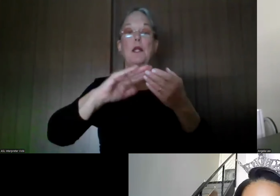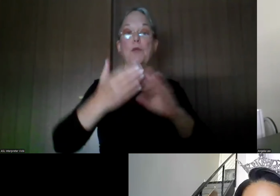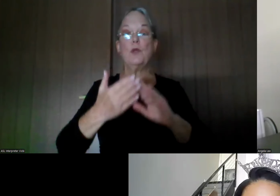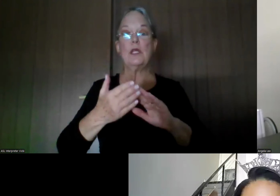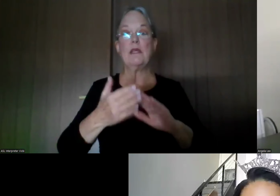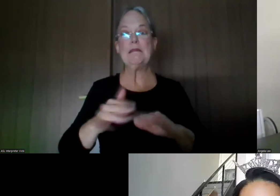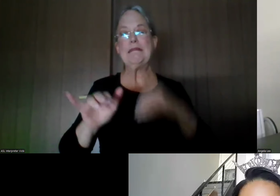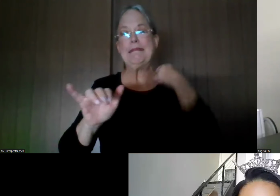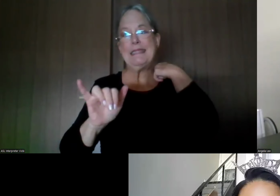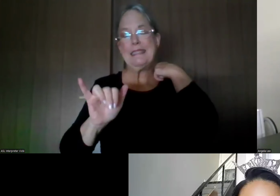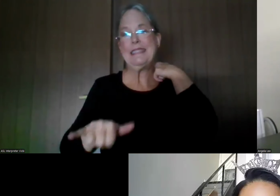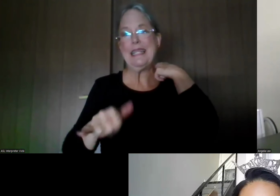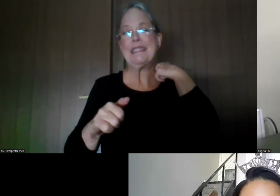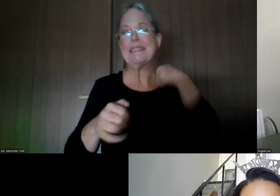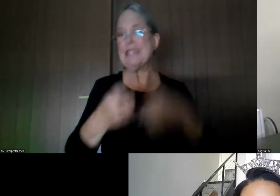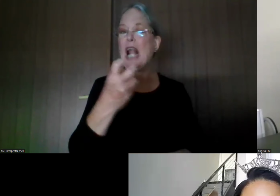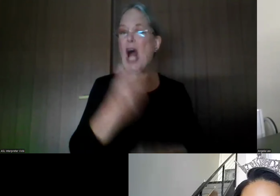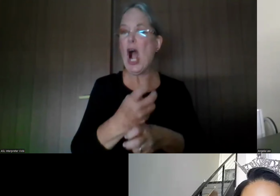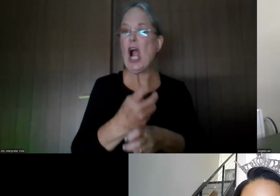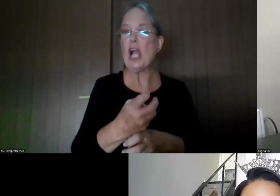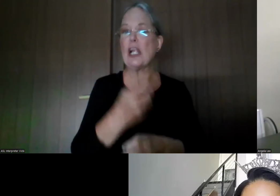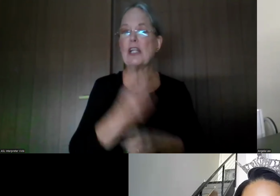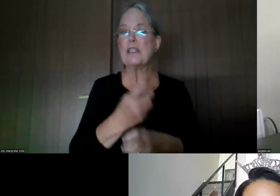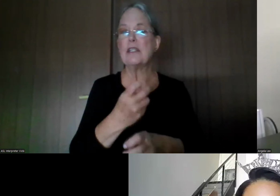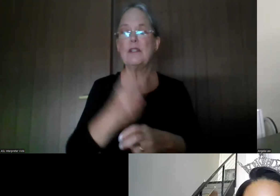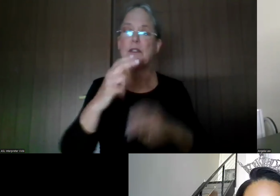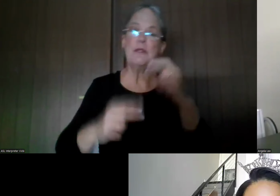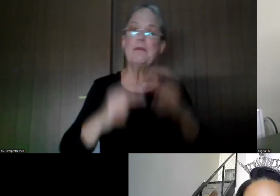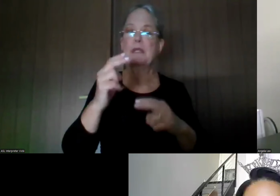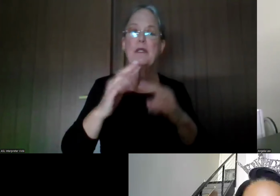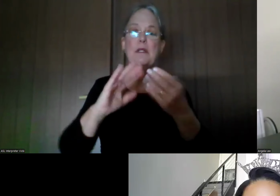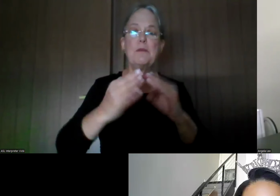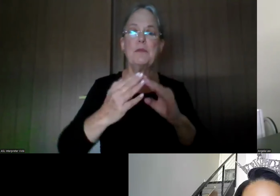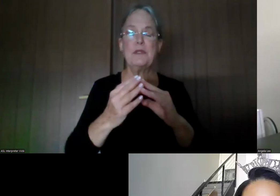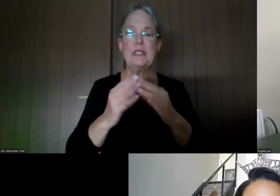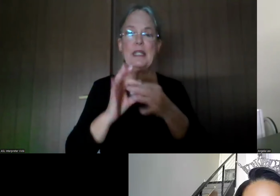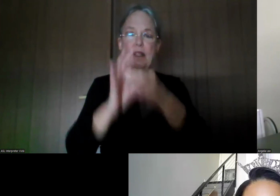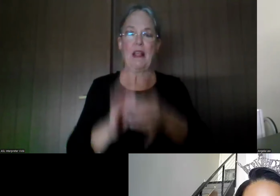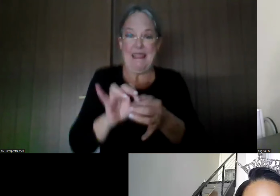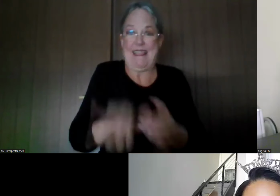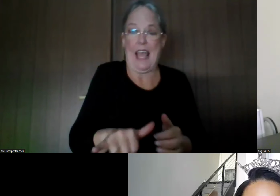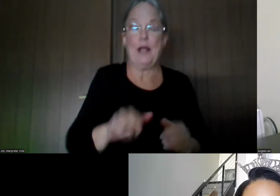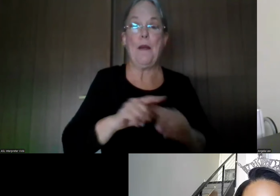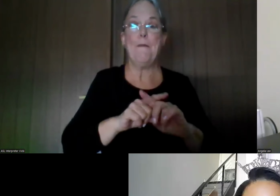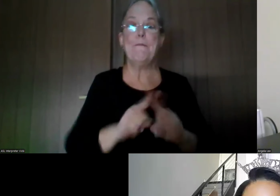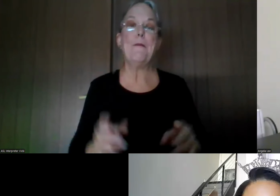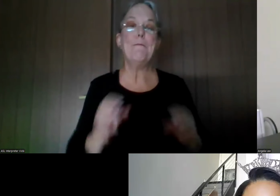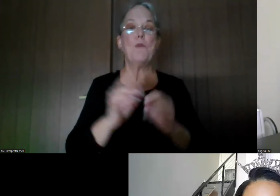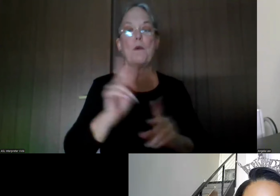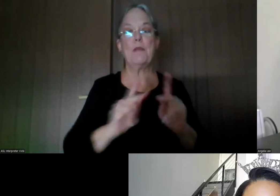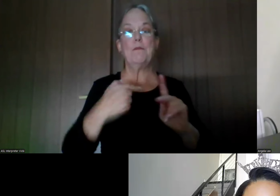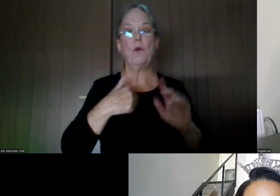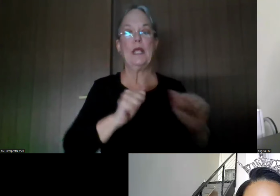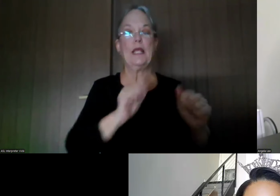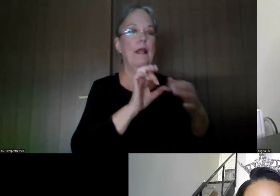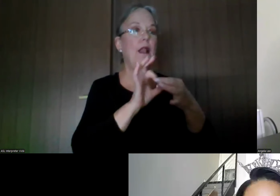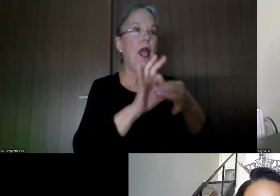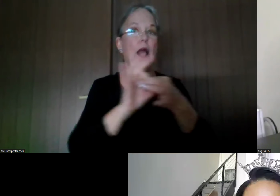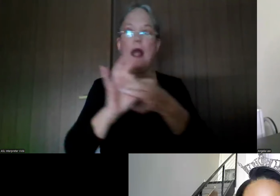hard and unfortunate thing to build community around, the more support we have and the more people that we can relate to,